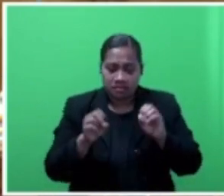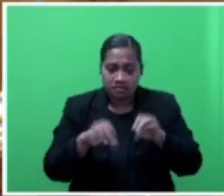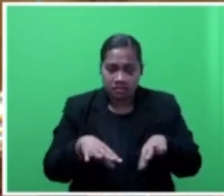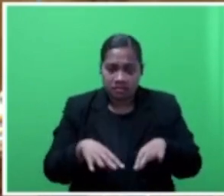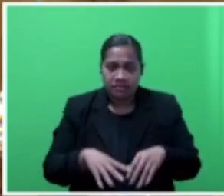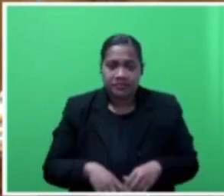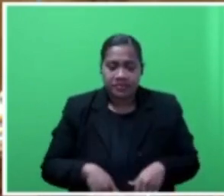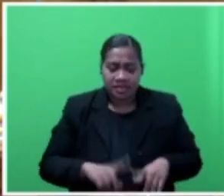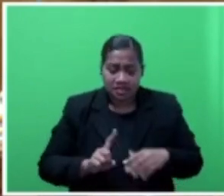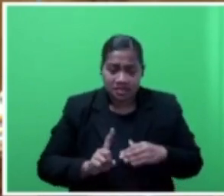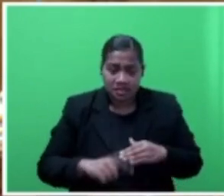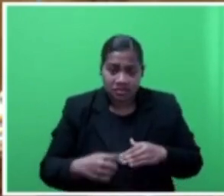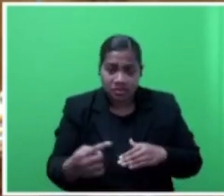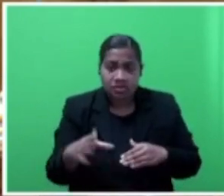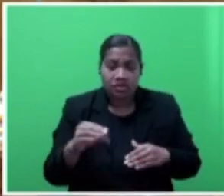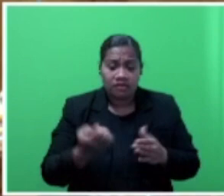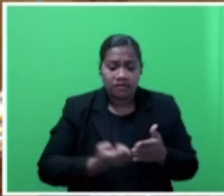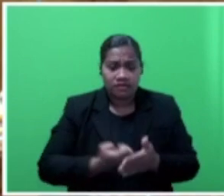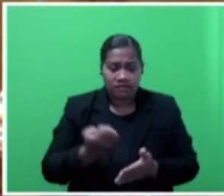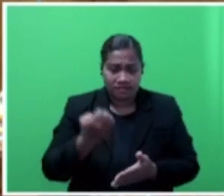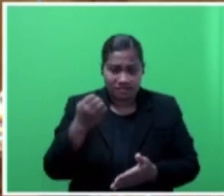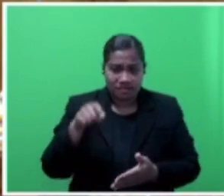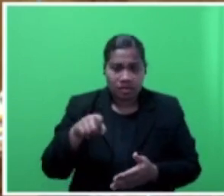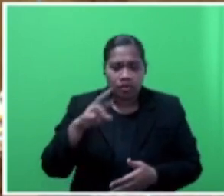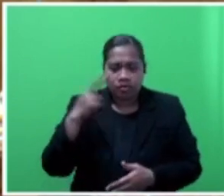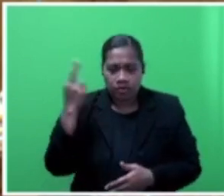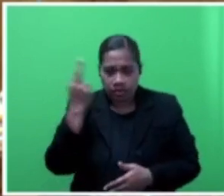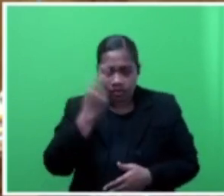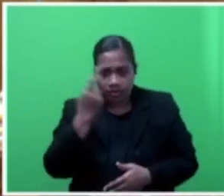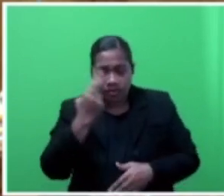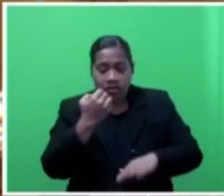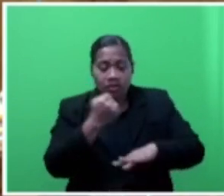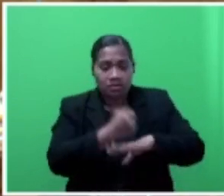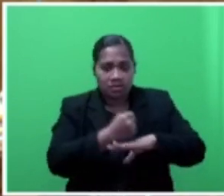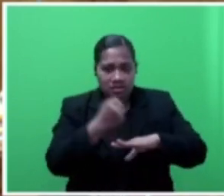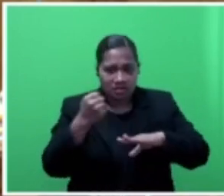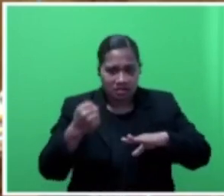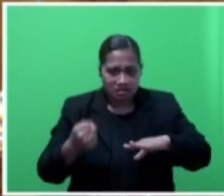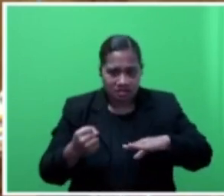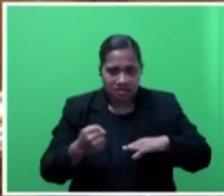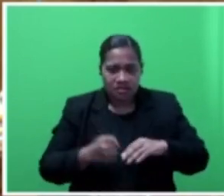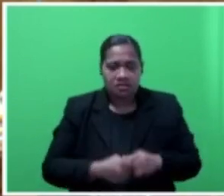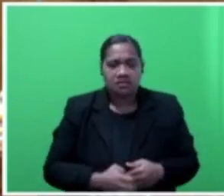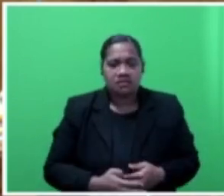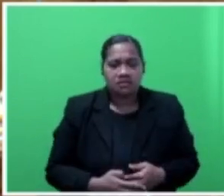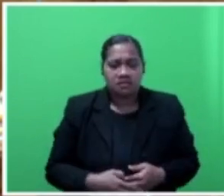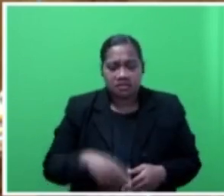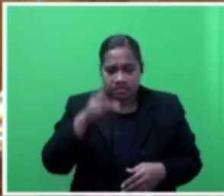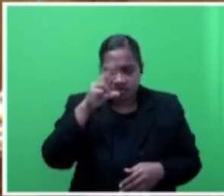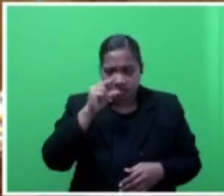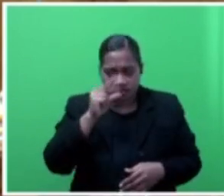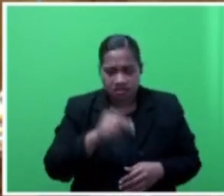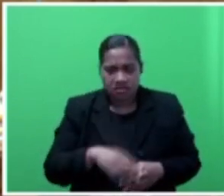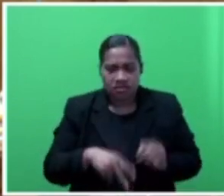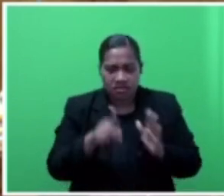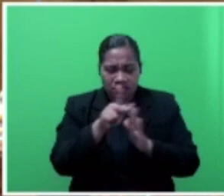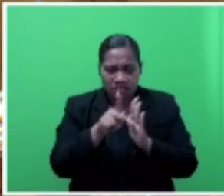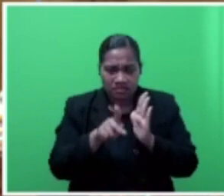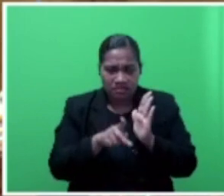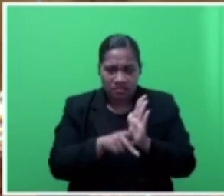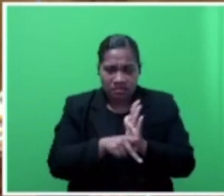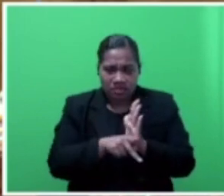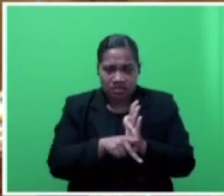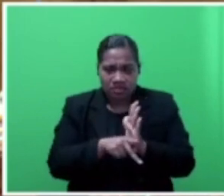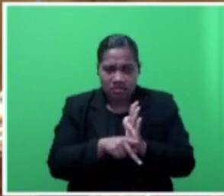sustainability of the economic outlook will rest critically on the government's ability to embark on policy reforms necessary